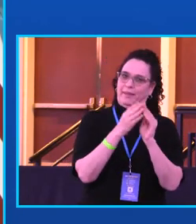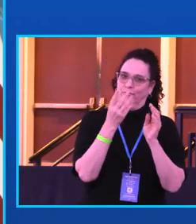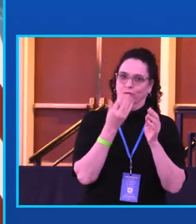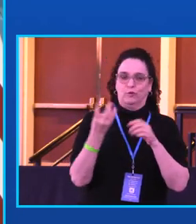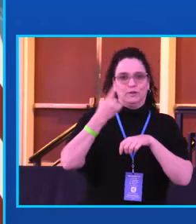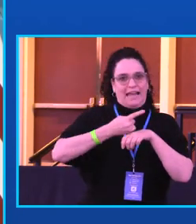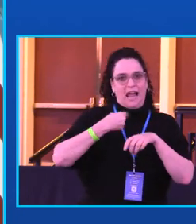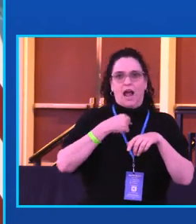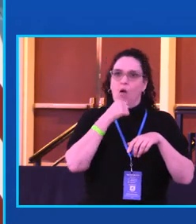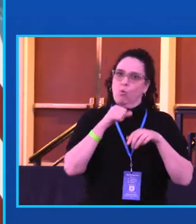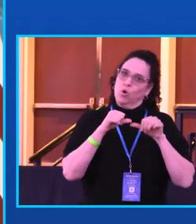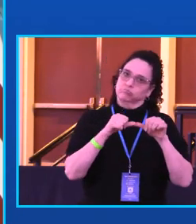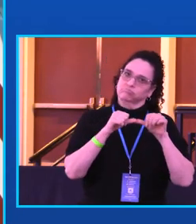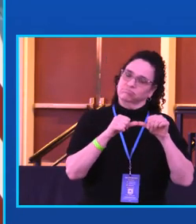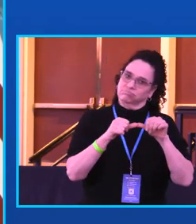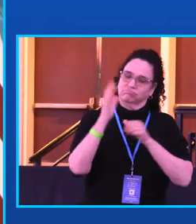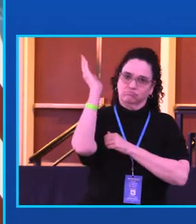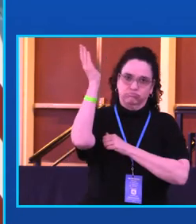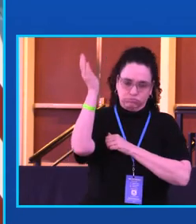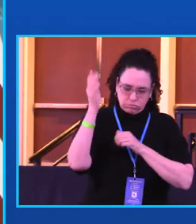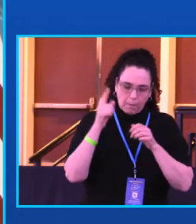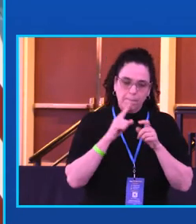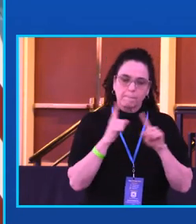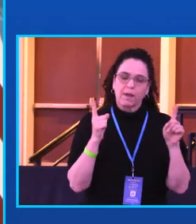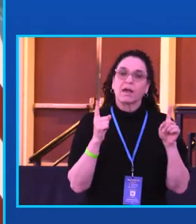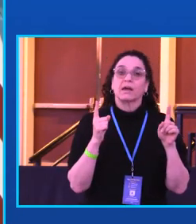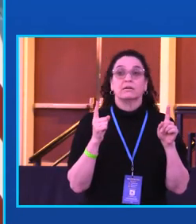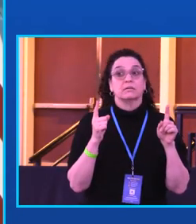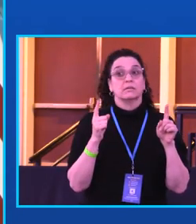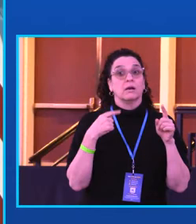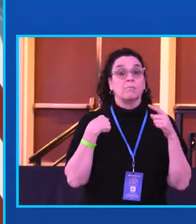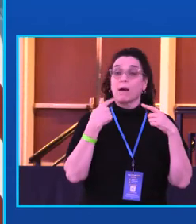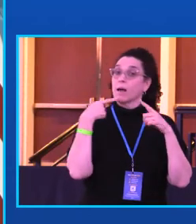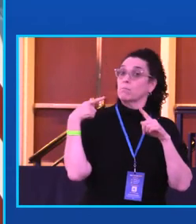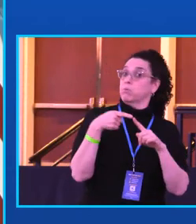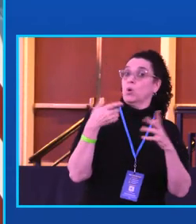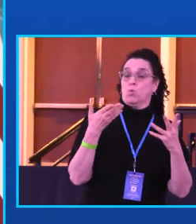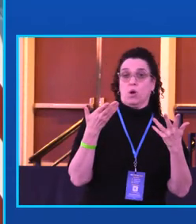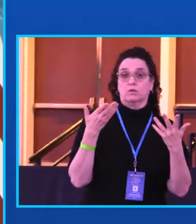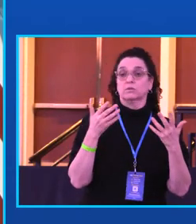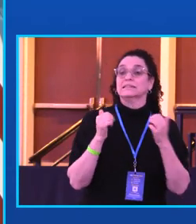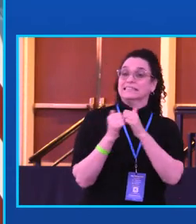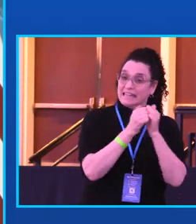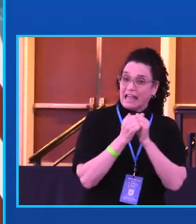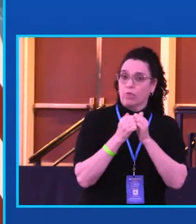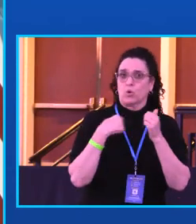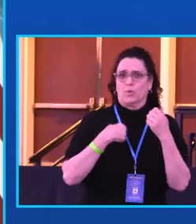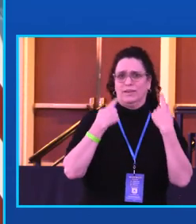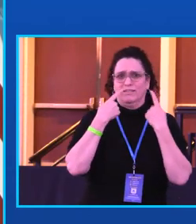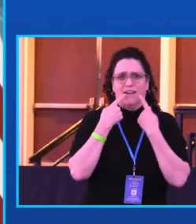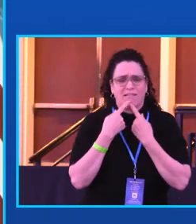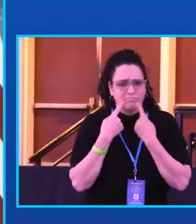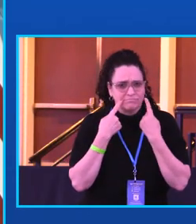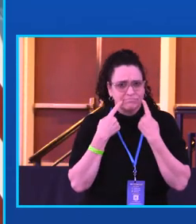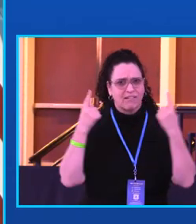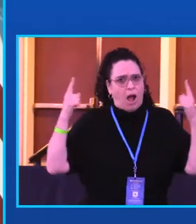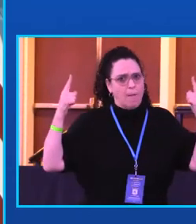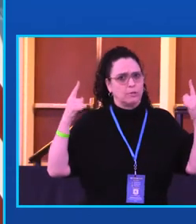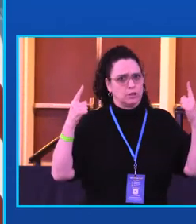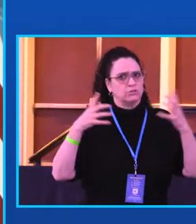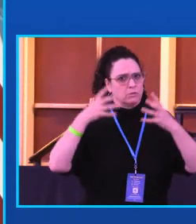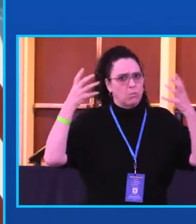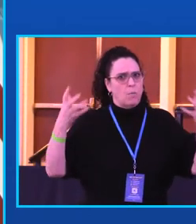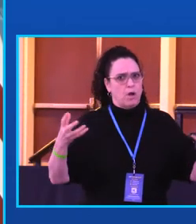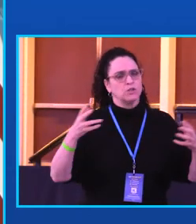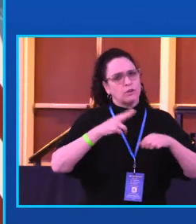you. But I will say that together we have accomplished so much. And of course, yes,